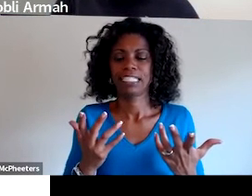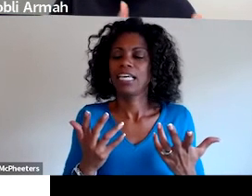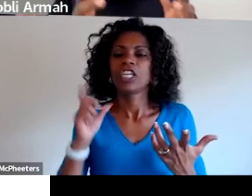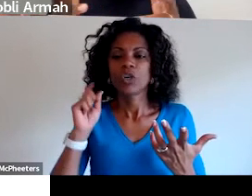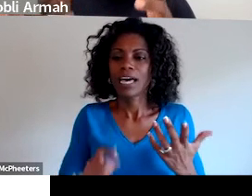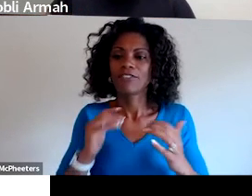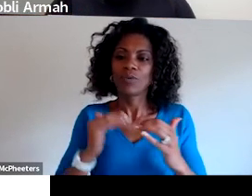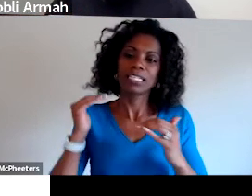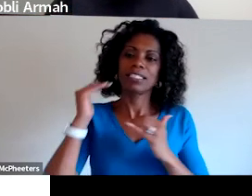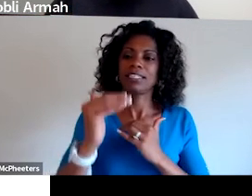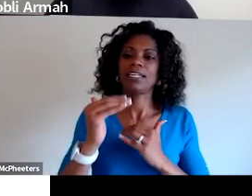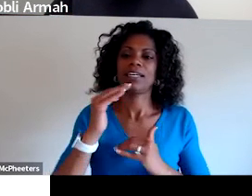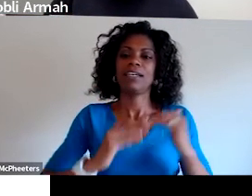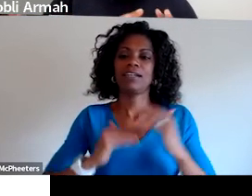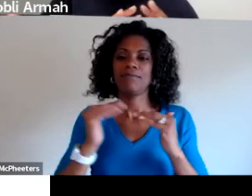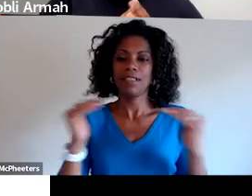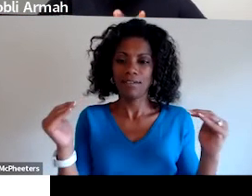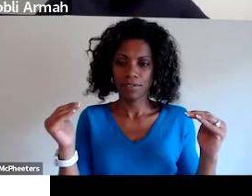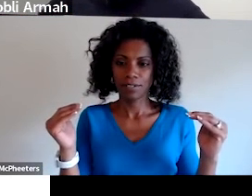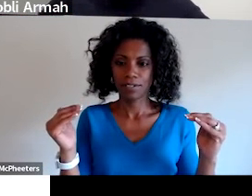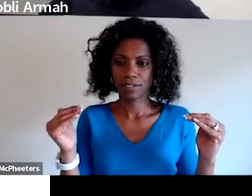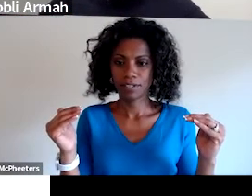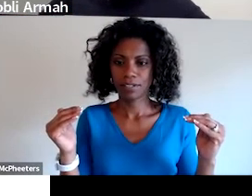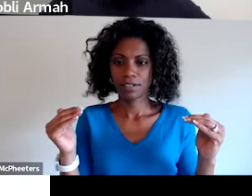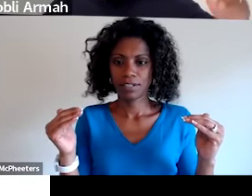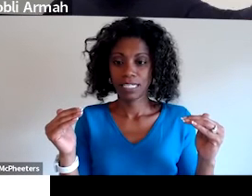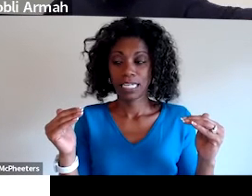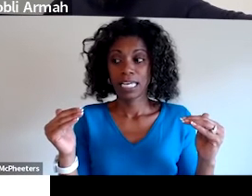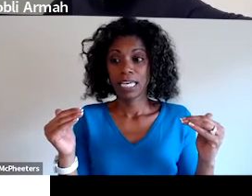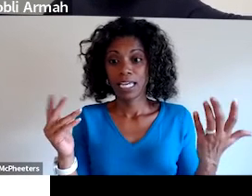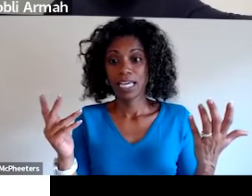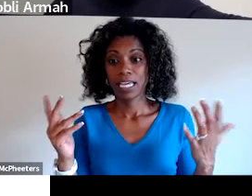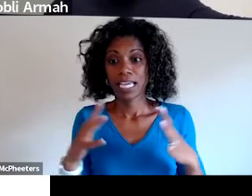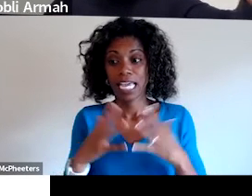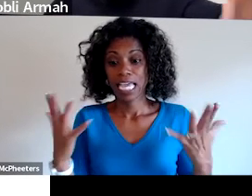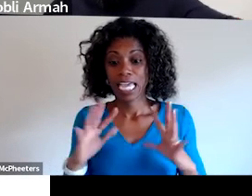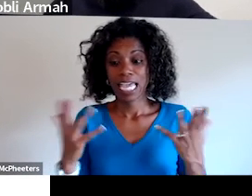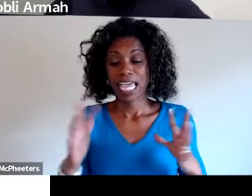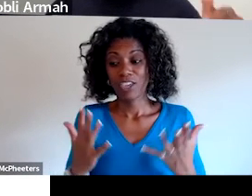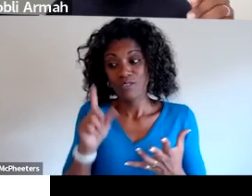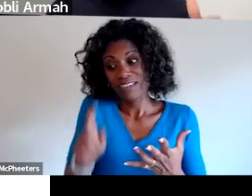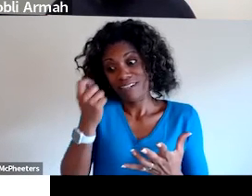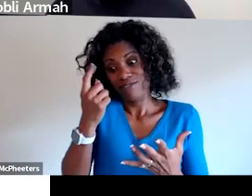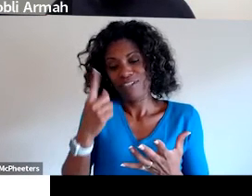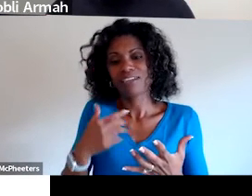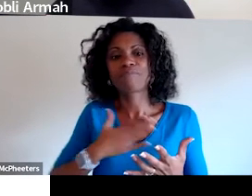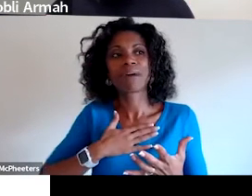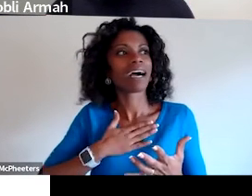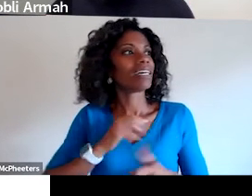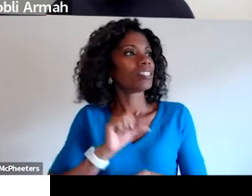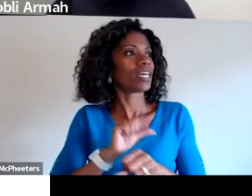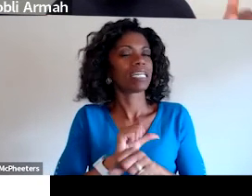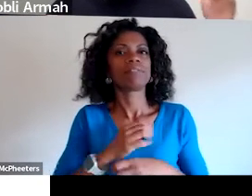work. And so as communicators, you all have to just be comfortable knowing that it's your job to make people uncomfortable talking about